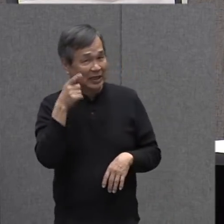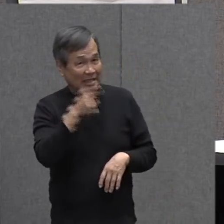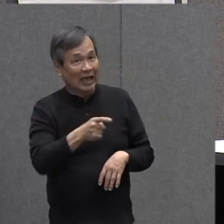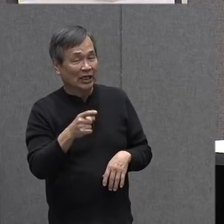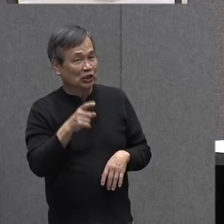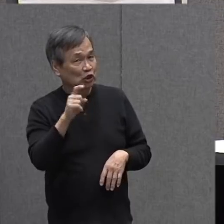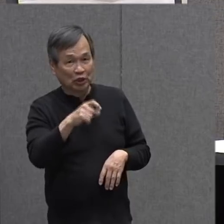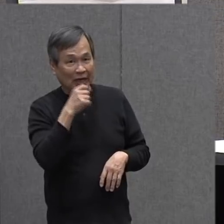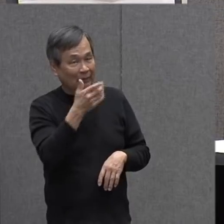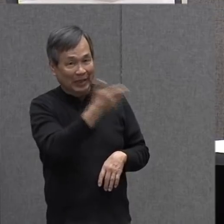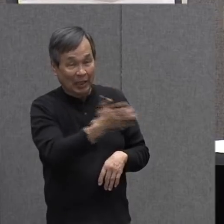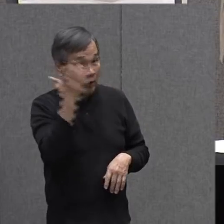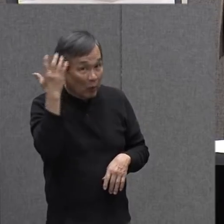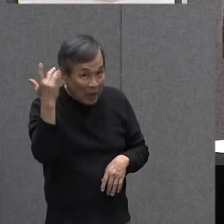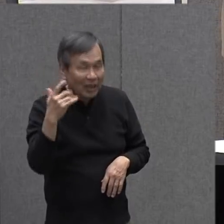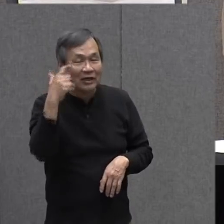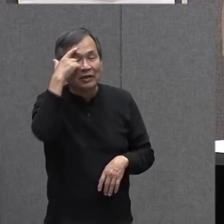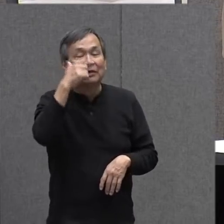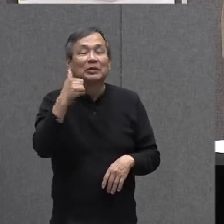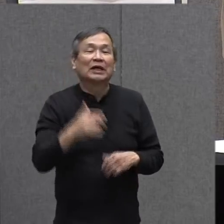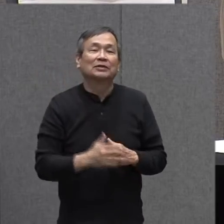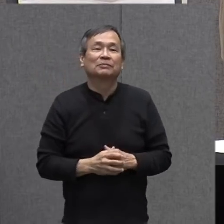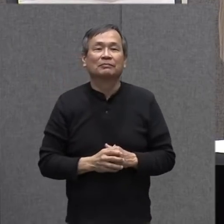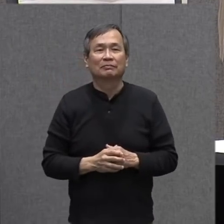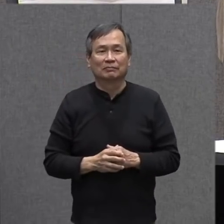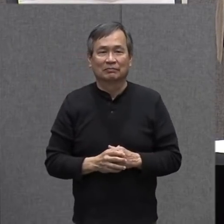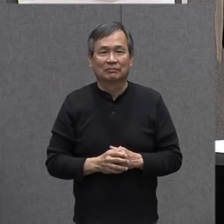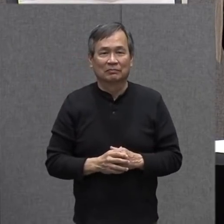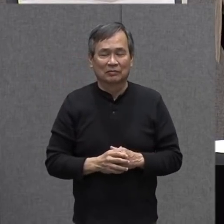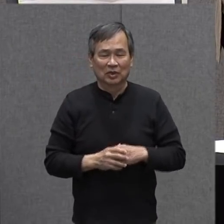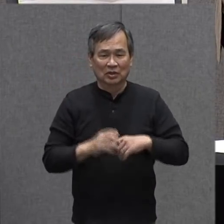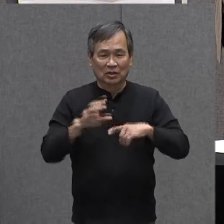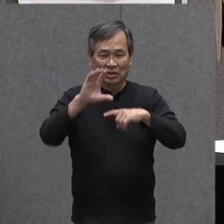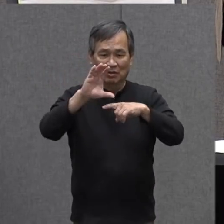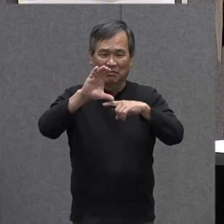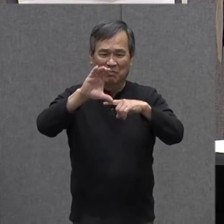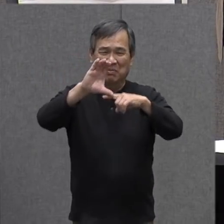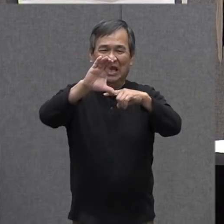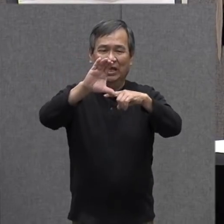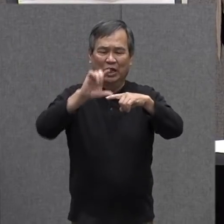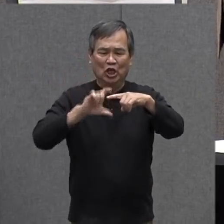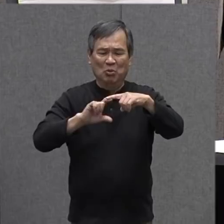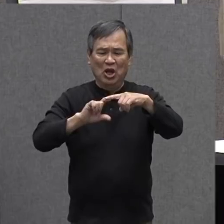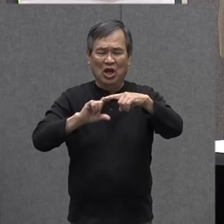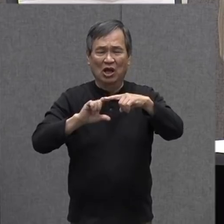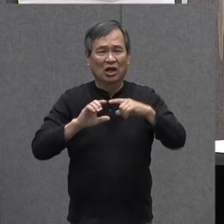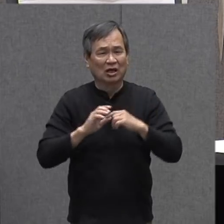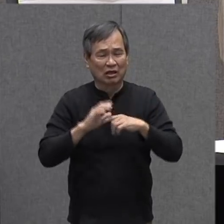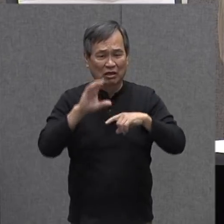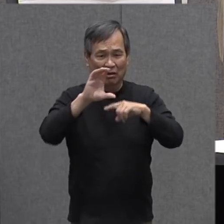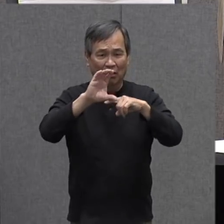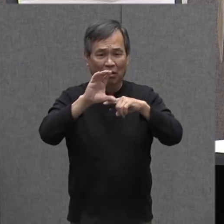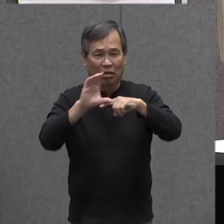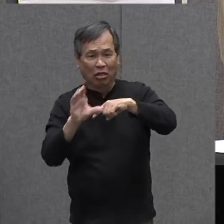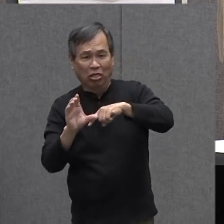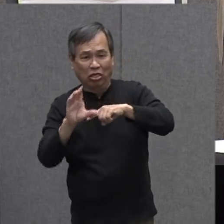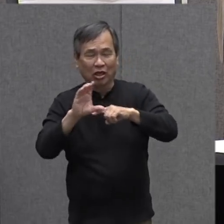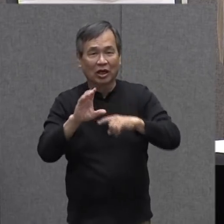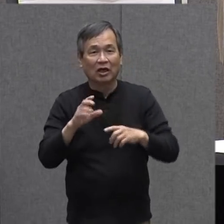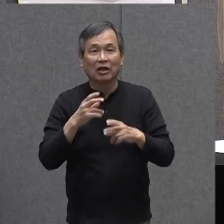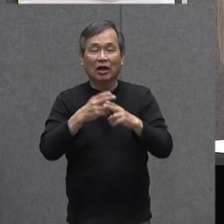So I challenge you to look around you, to think about, and maybe do some research, if possible, using